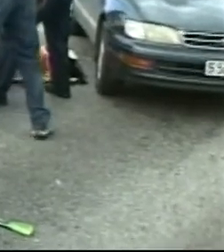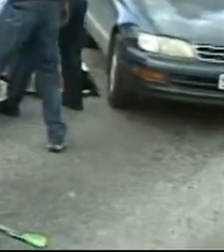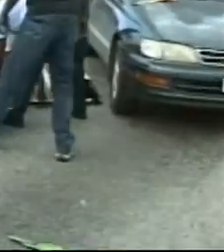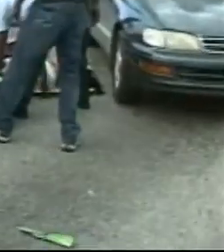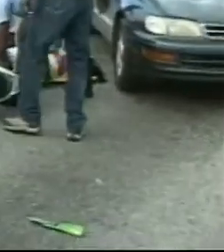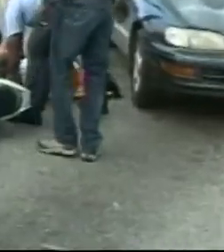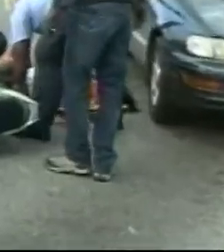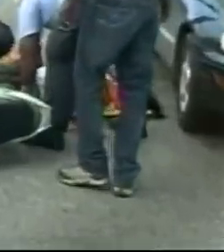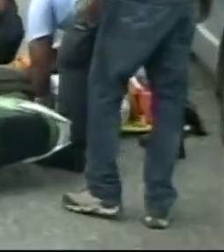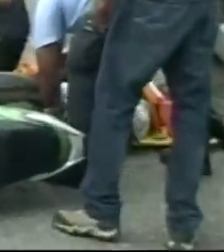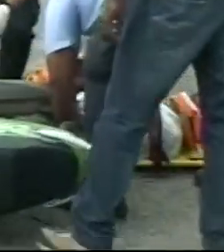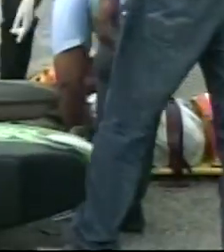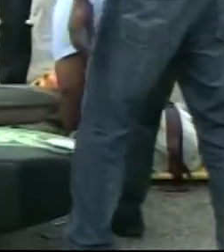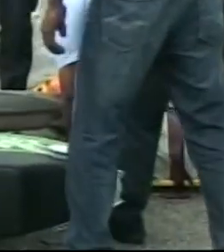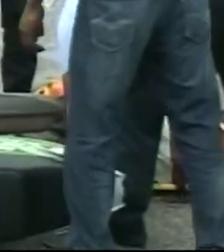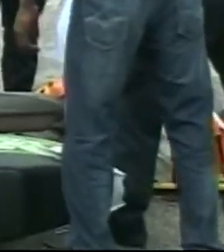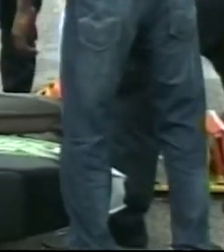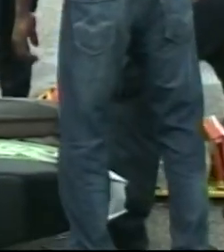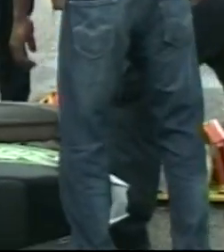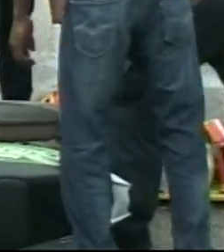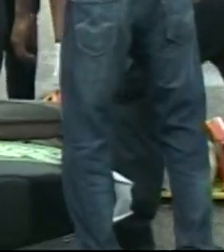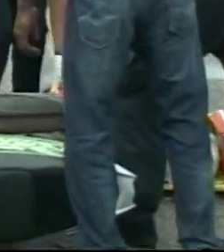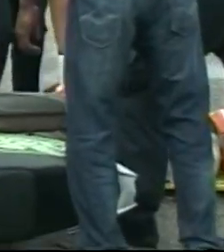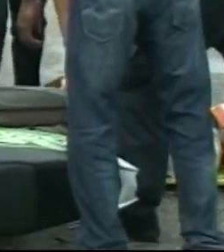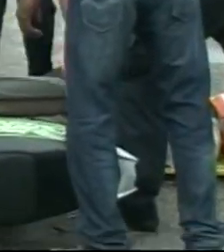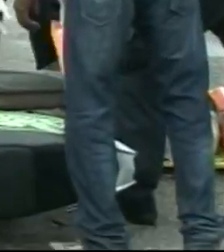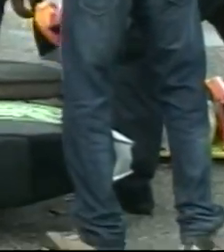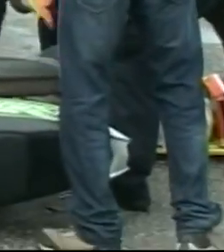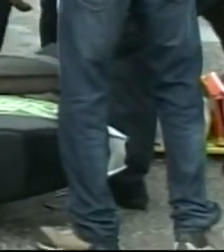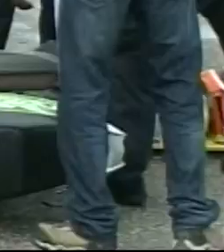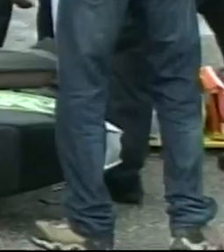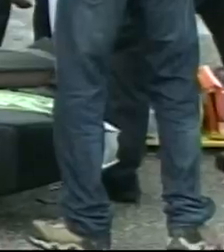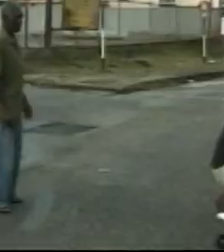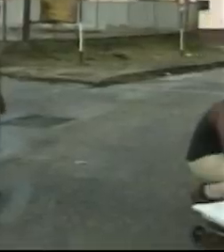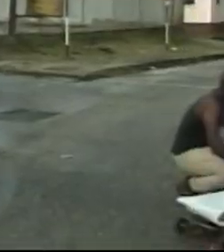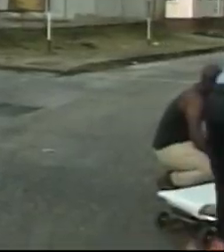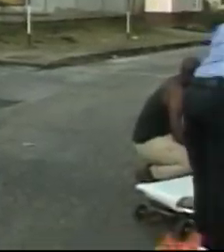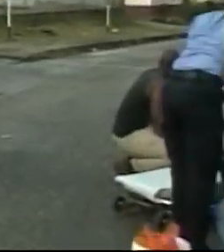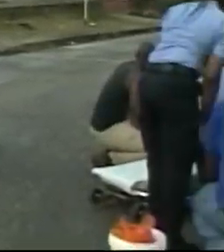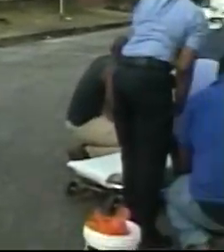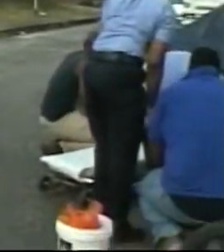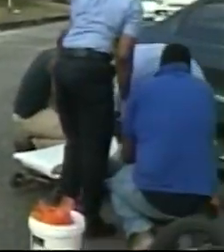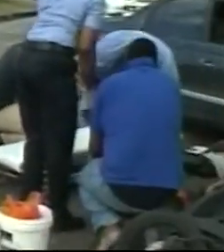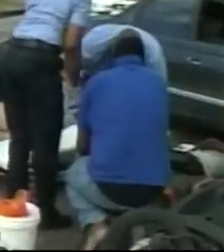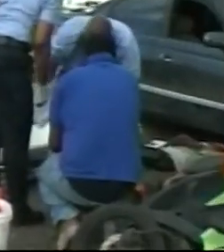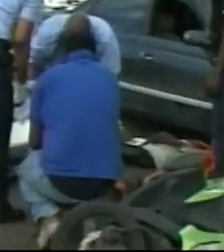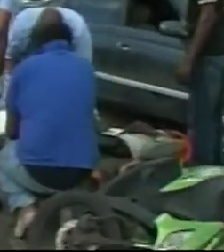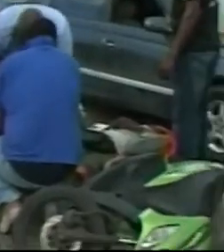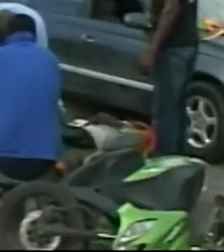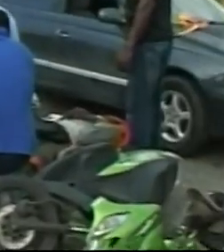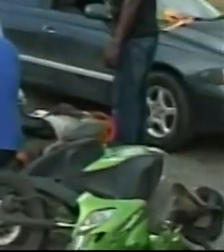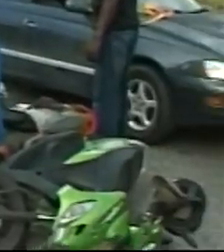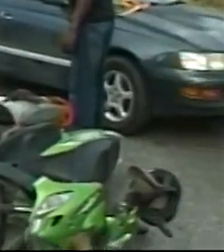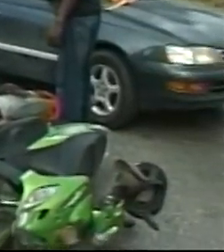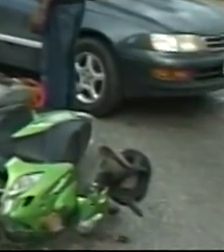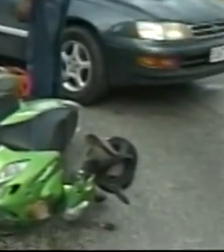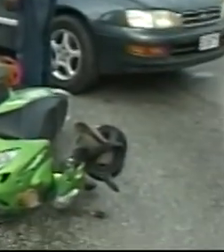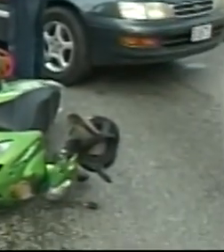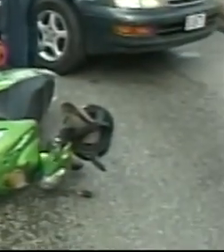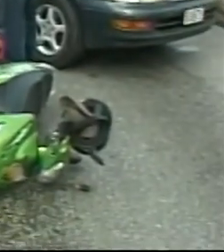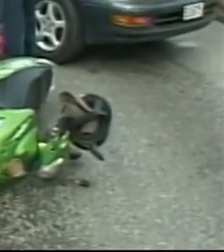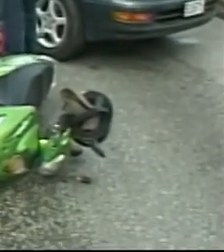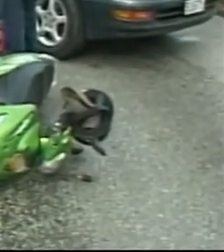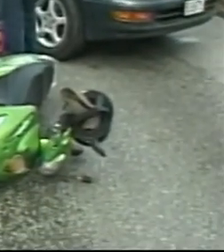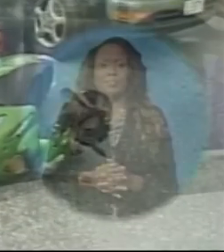St. George. CBC's roving cameraman Chris Wood was on the scene as emergency medical technicians tended to the injured